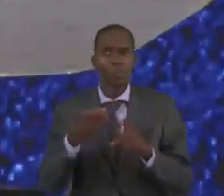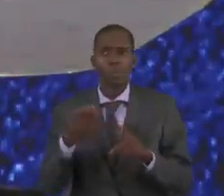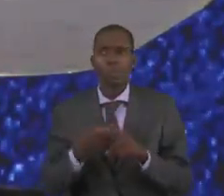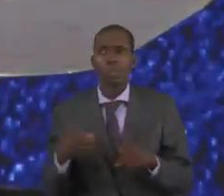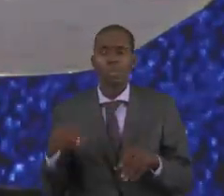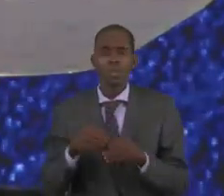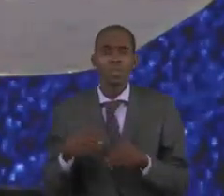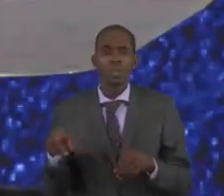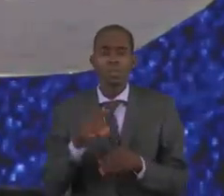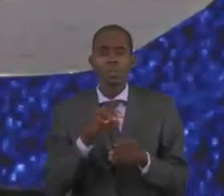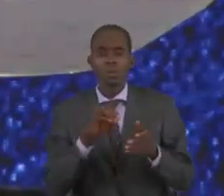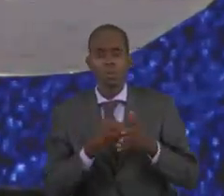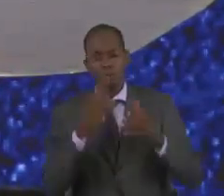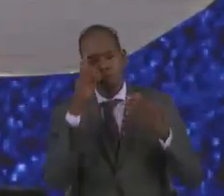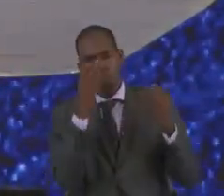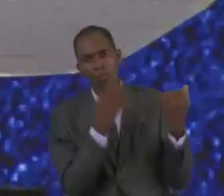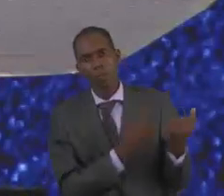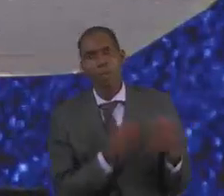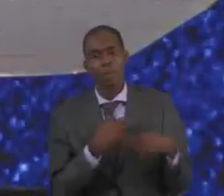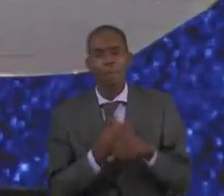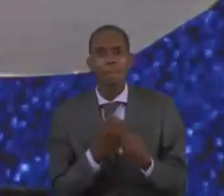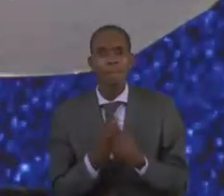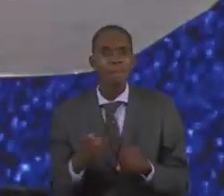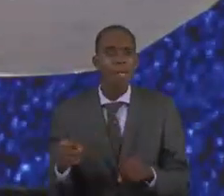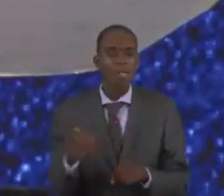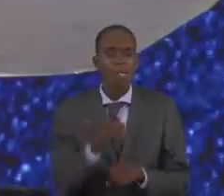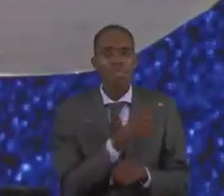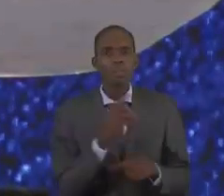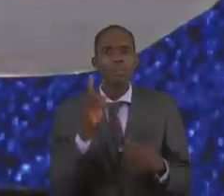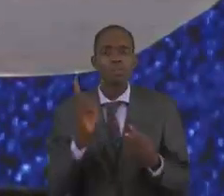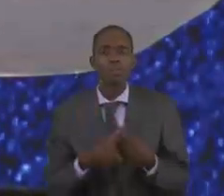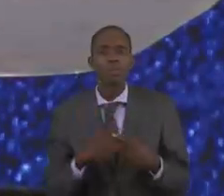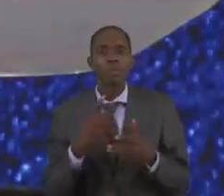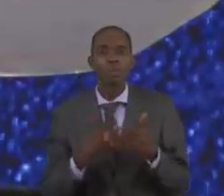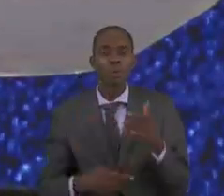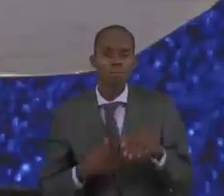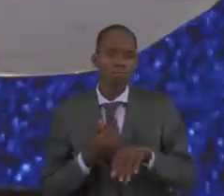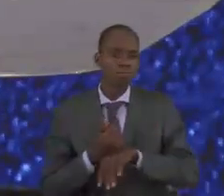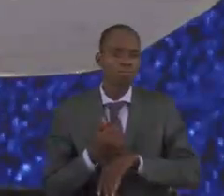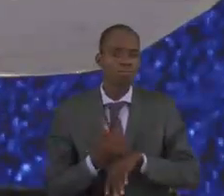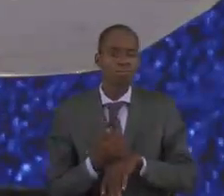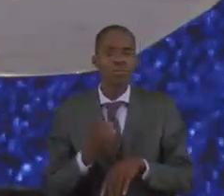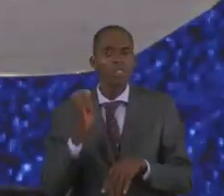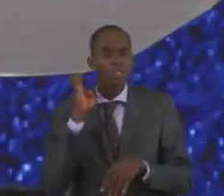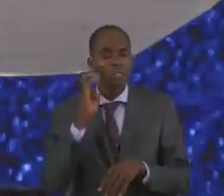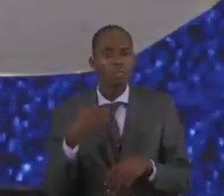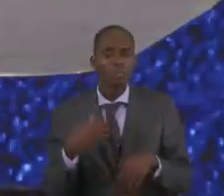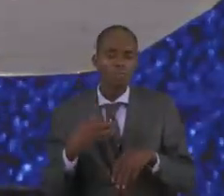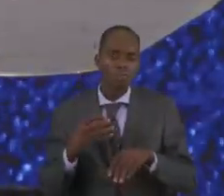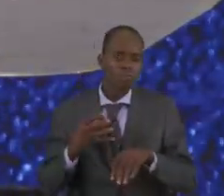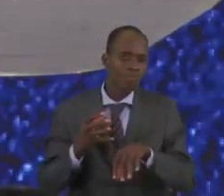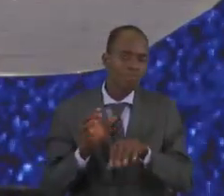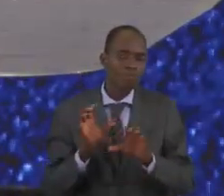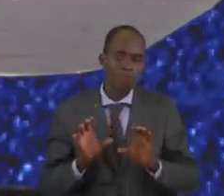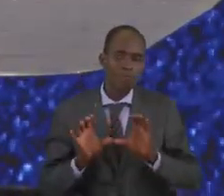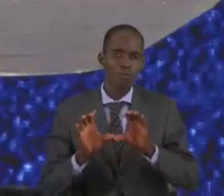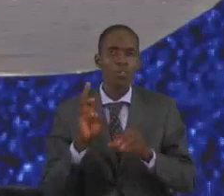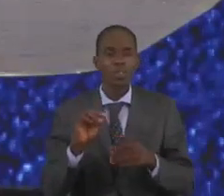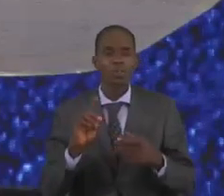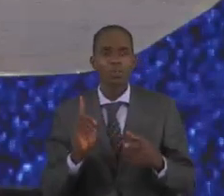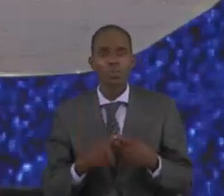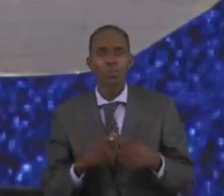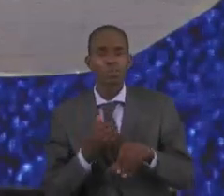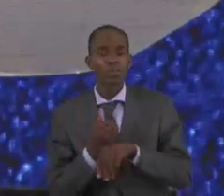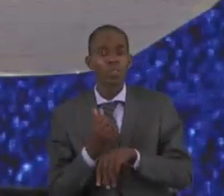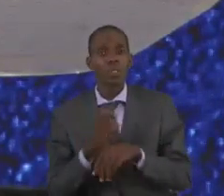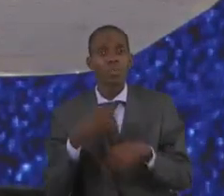their faith. He made them to blaspheme. He compelled them to blaspheme. He